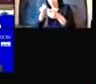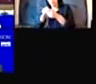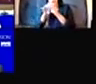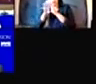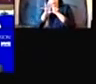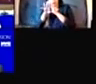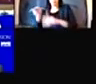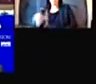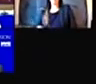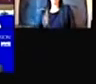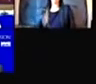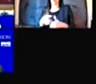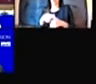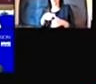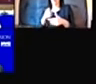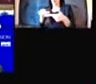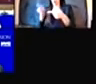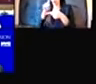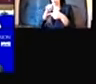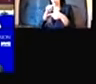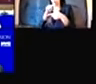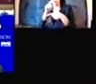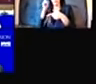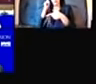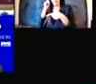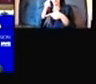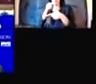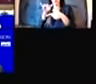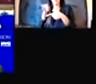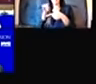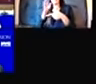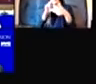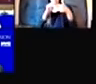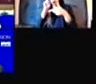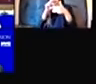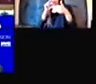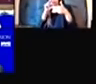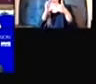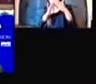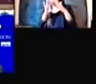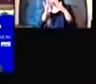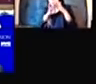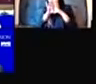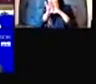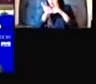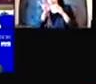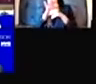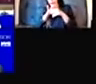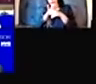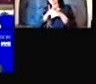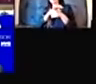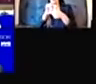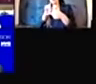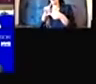But your first question was about, I think, other buildings being developed in the area? It was really two. One is that it's my understanding that